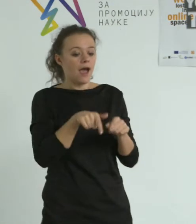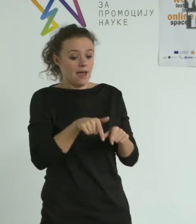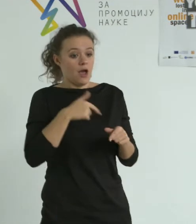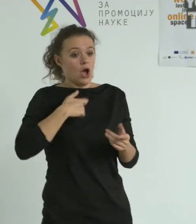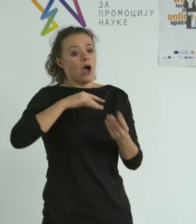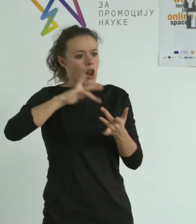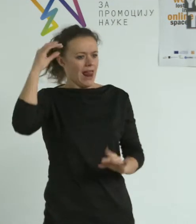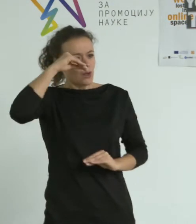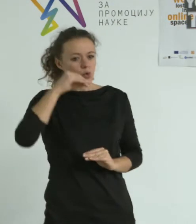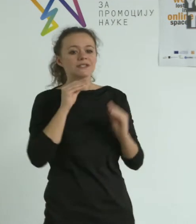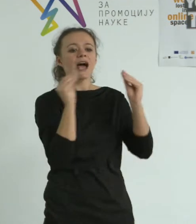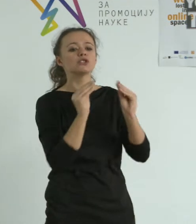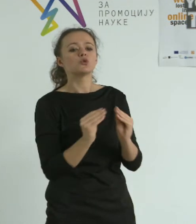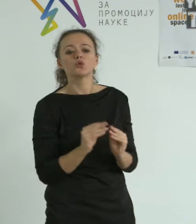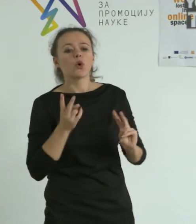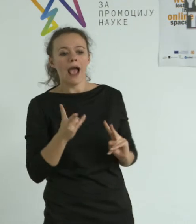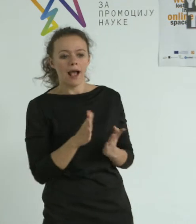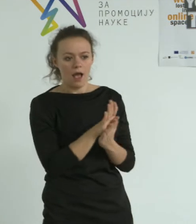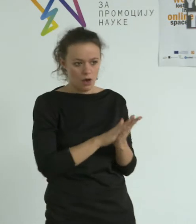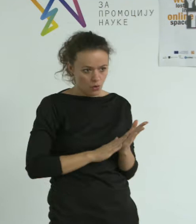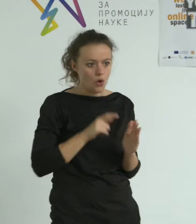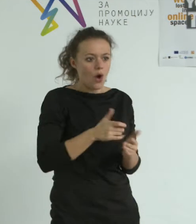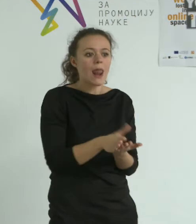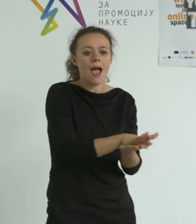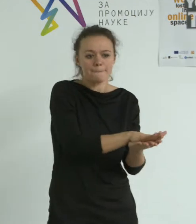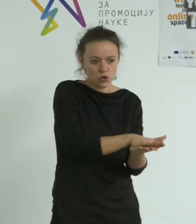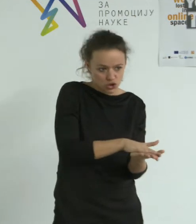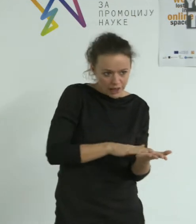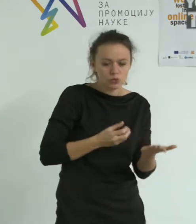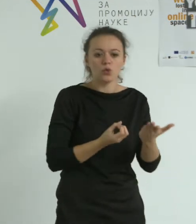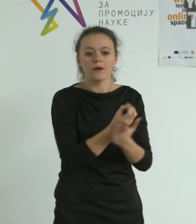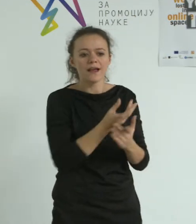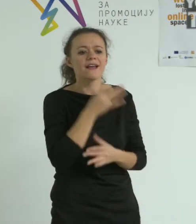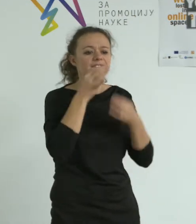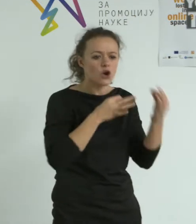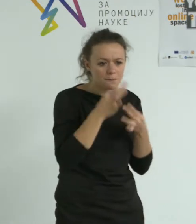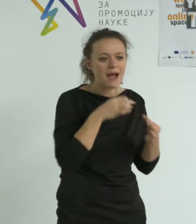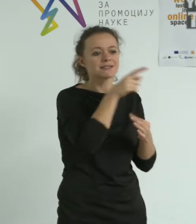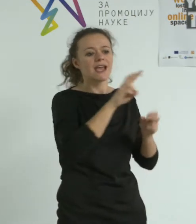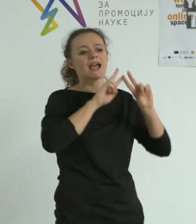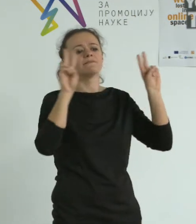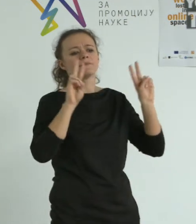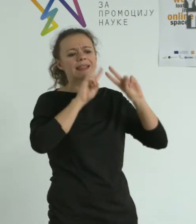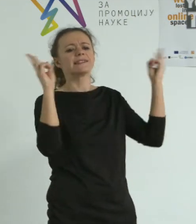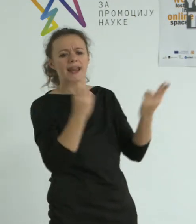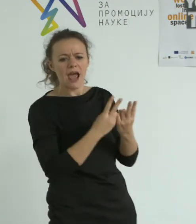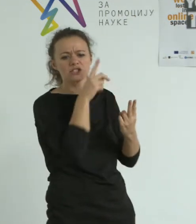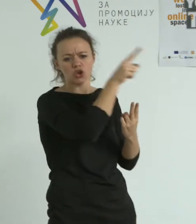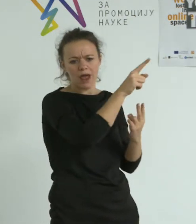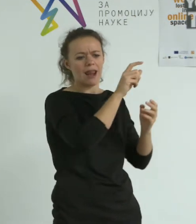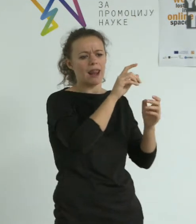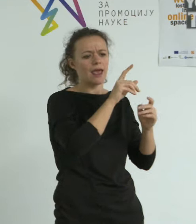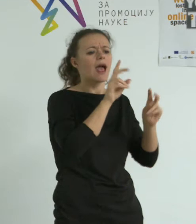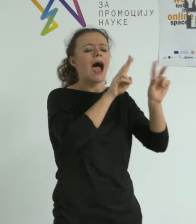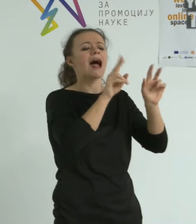our course. It has intro, where we put introduction of trainers, forum for introduction